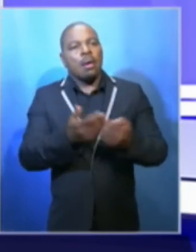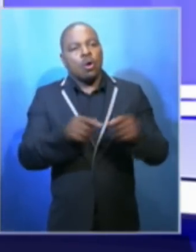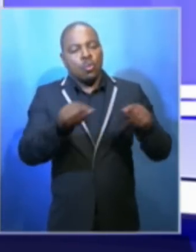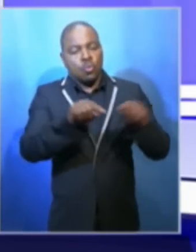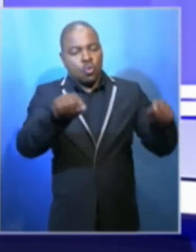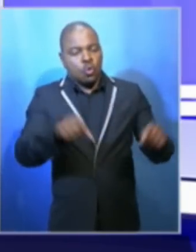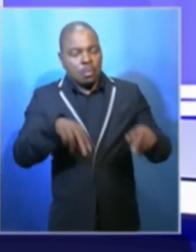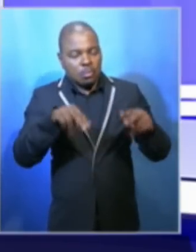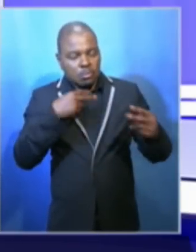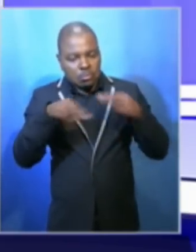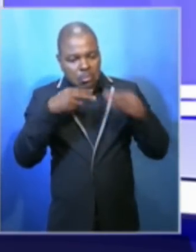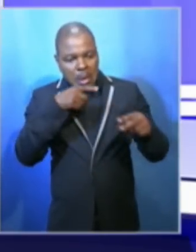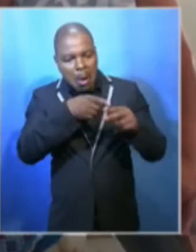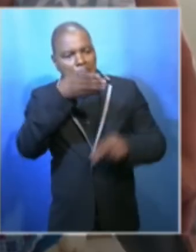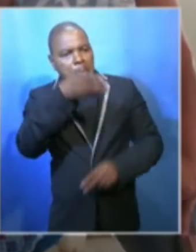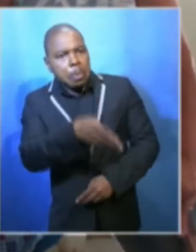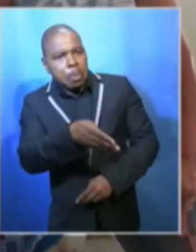bojelo.